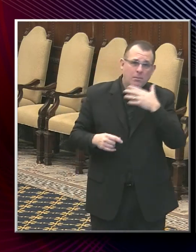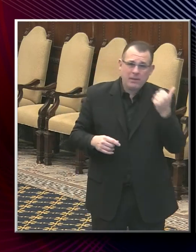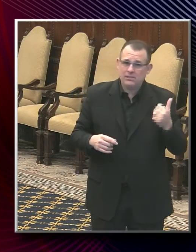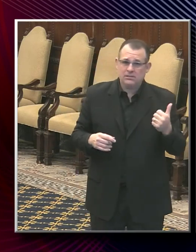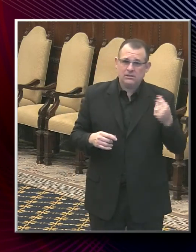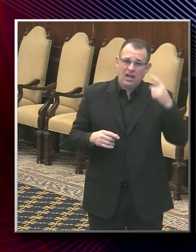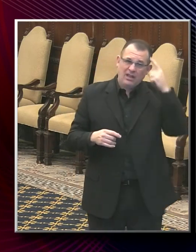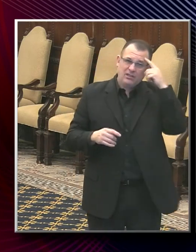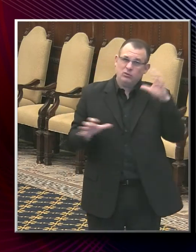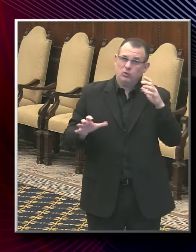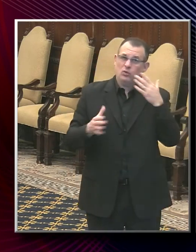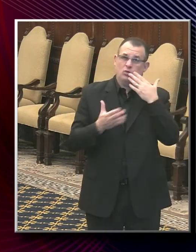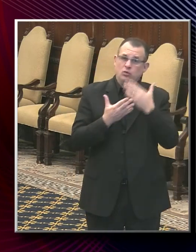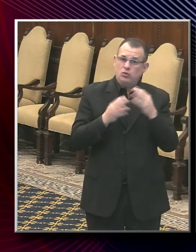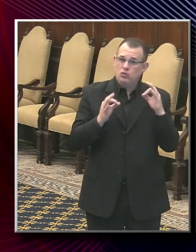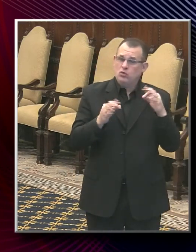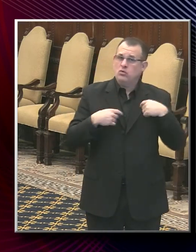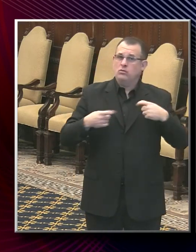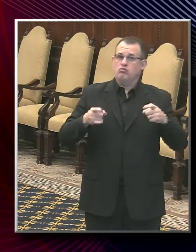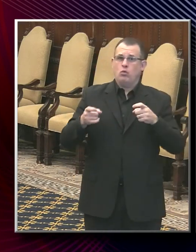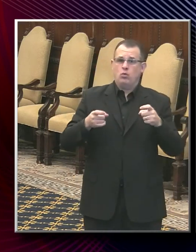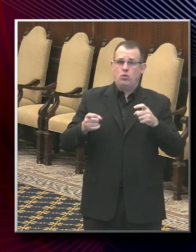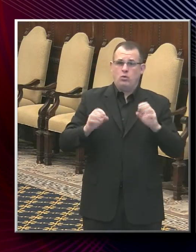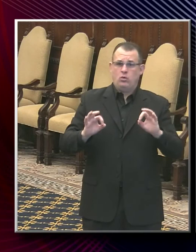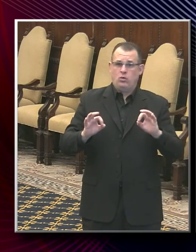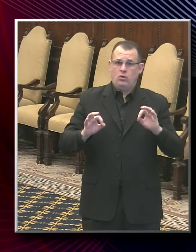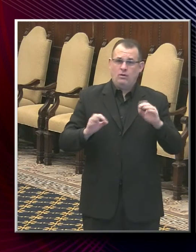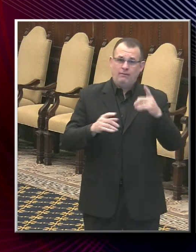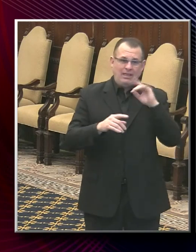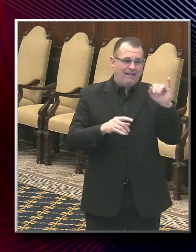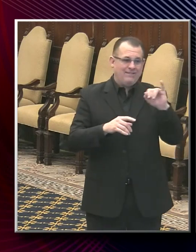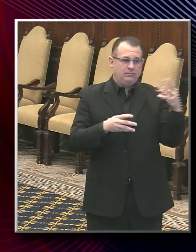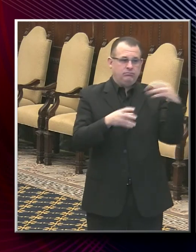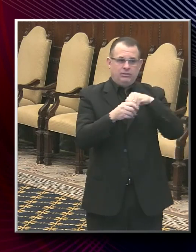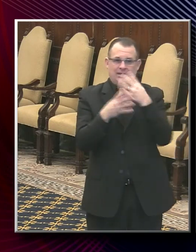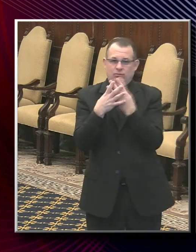doing well in managing the infection. Okay.